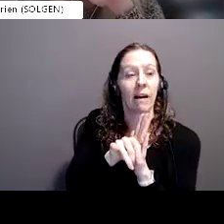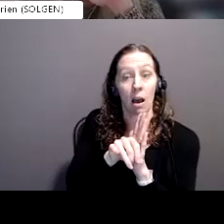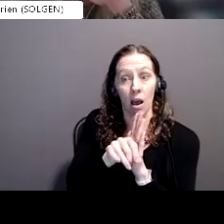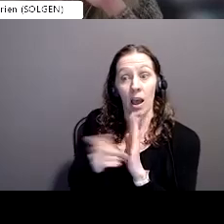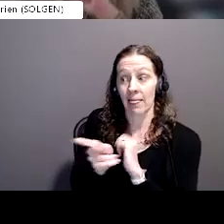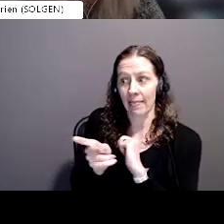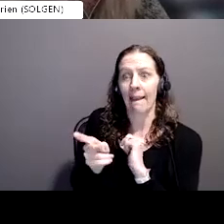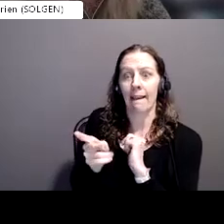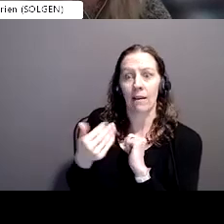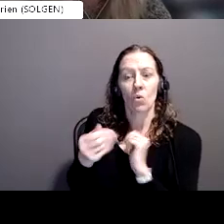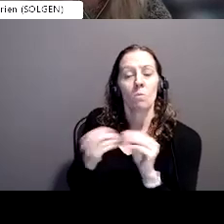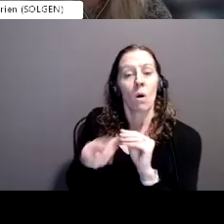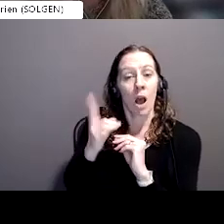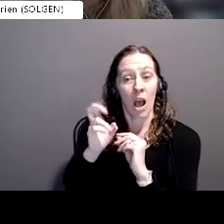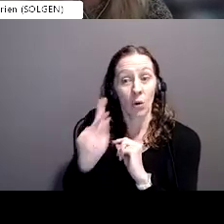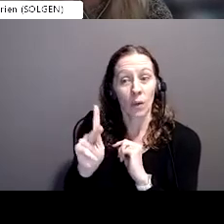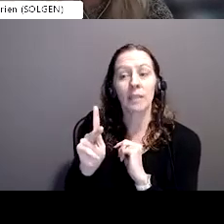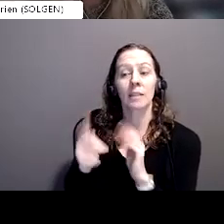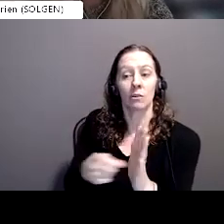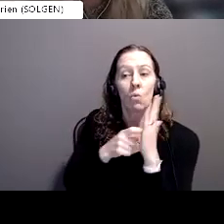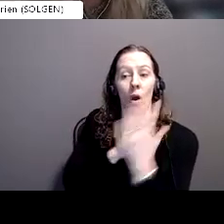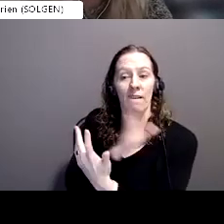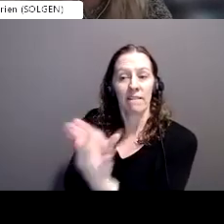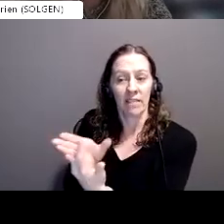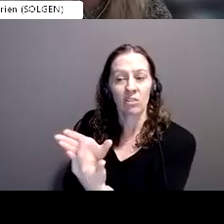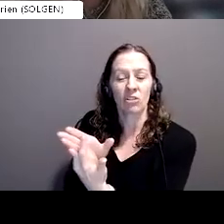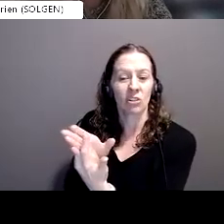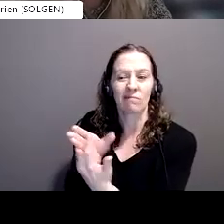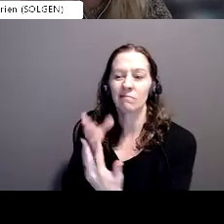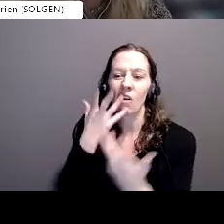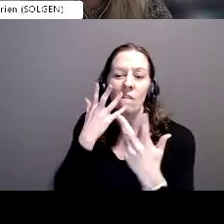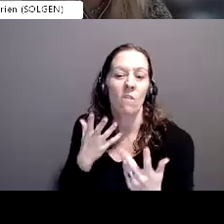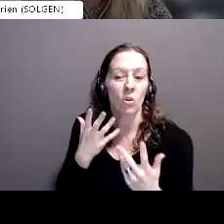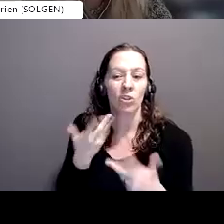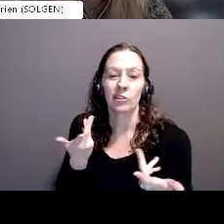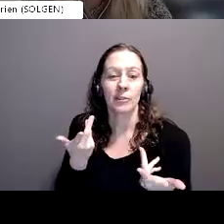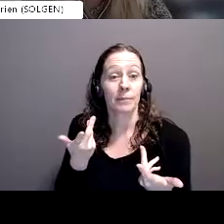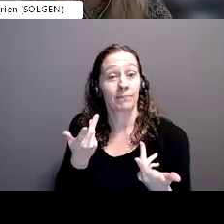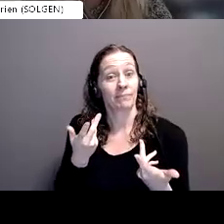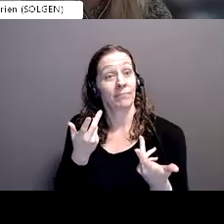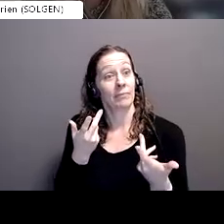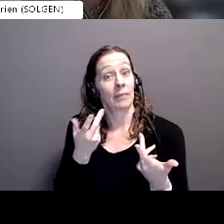but unfortunately, there wasn't enough follow-up with that.